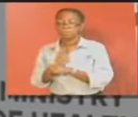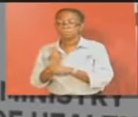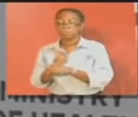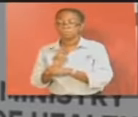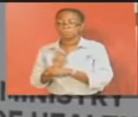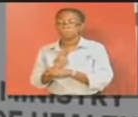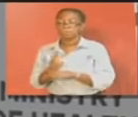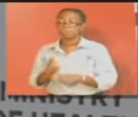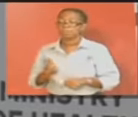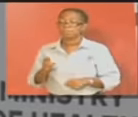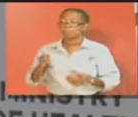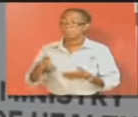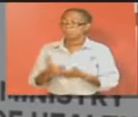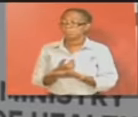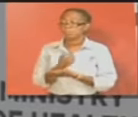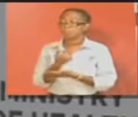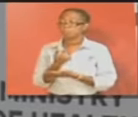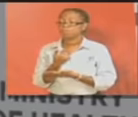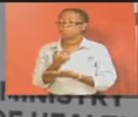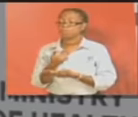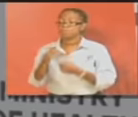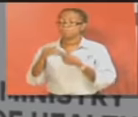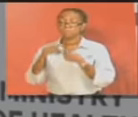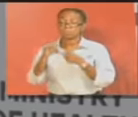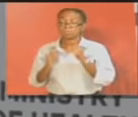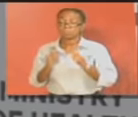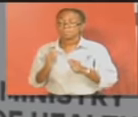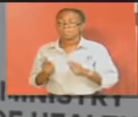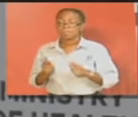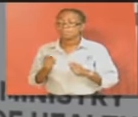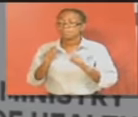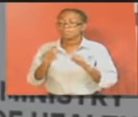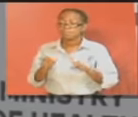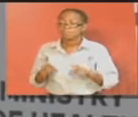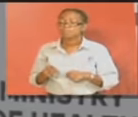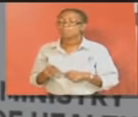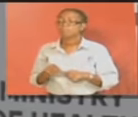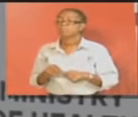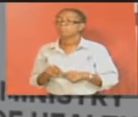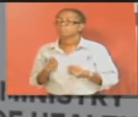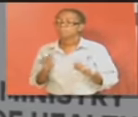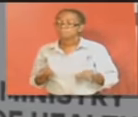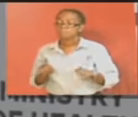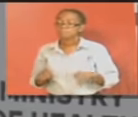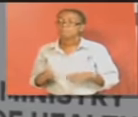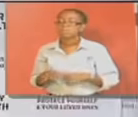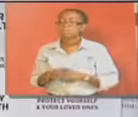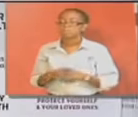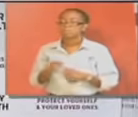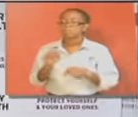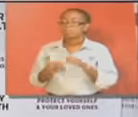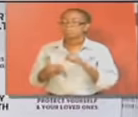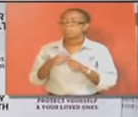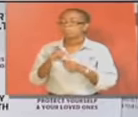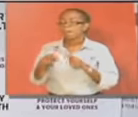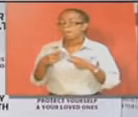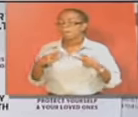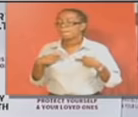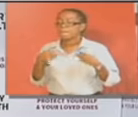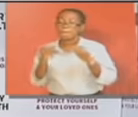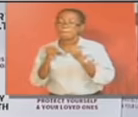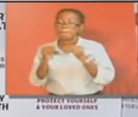testing. And as that discussion continues and evolves, updates will be provided. Thank you. And now to